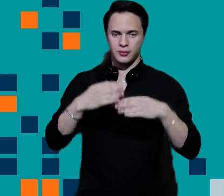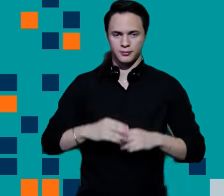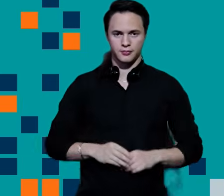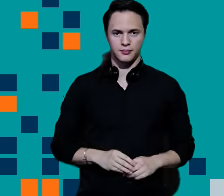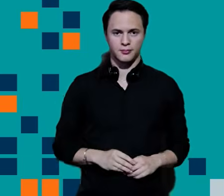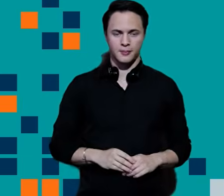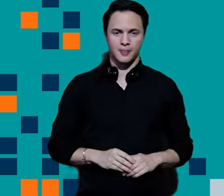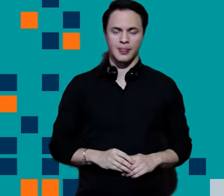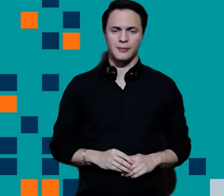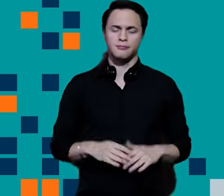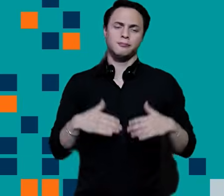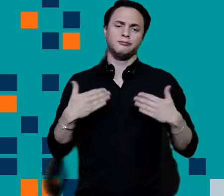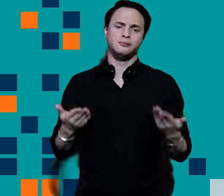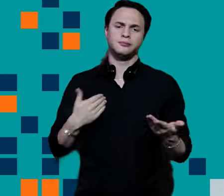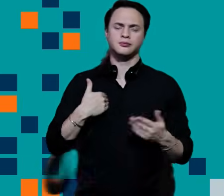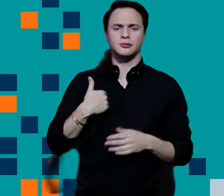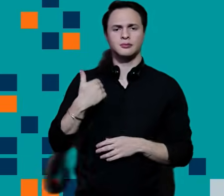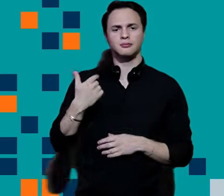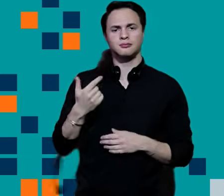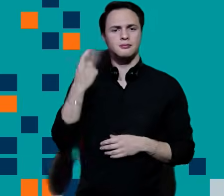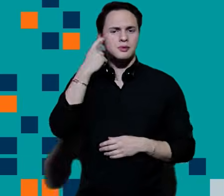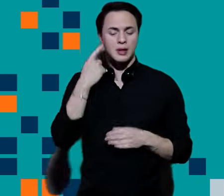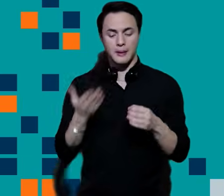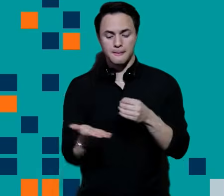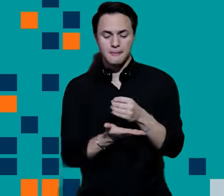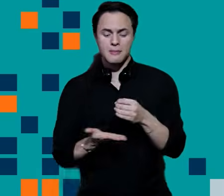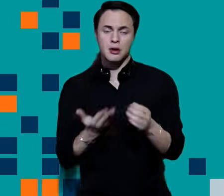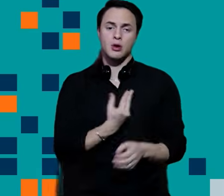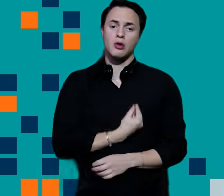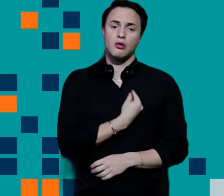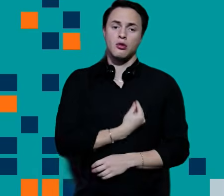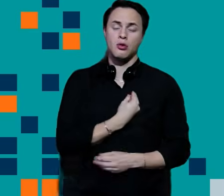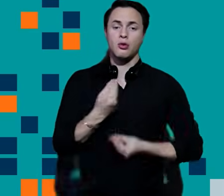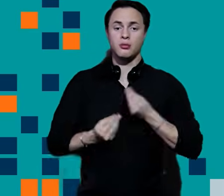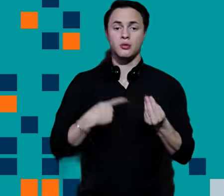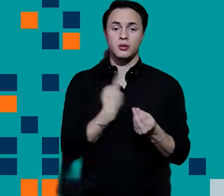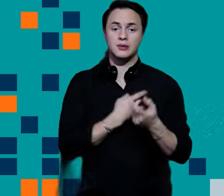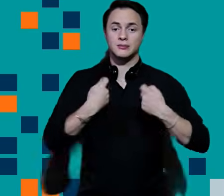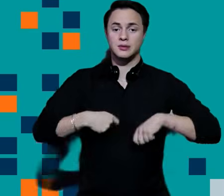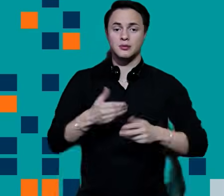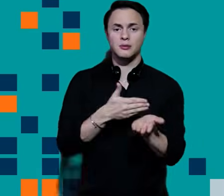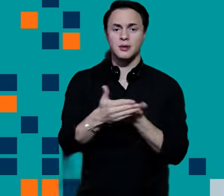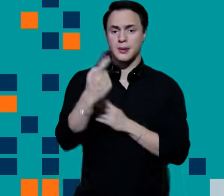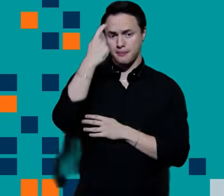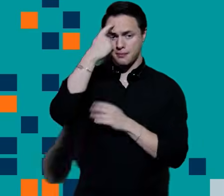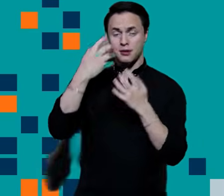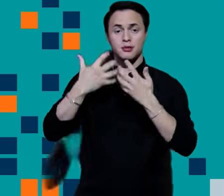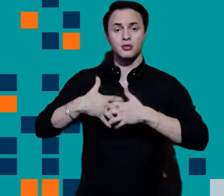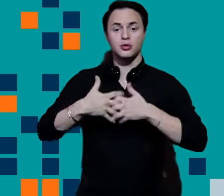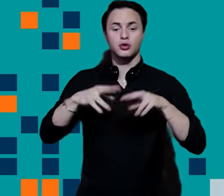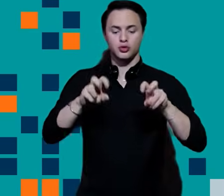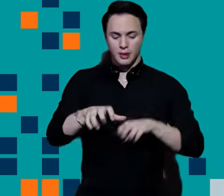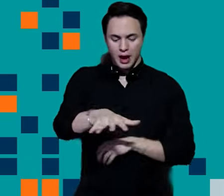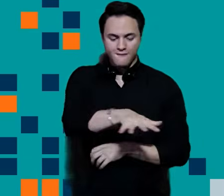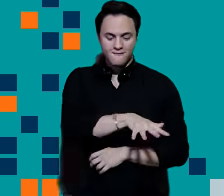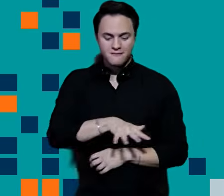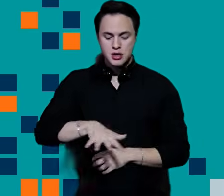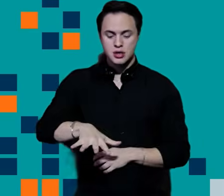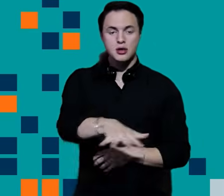So what I fundamentally believe is we need to start thinking of our environments